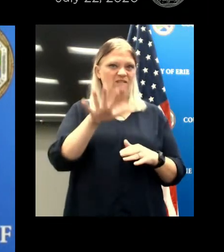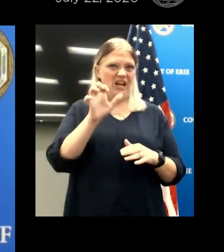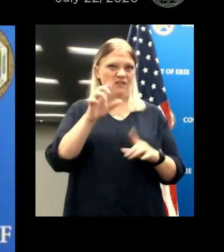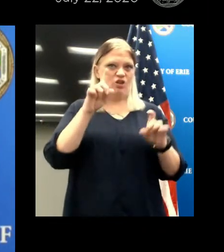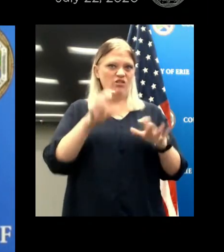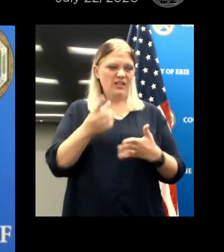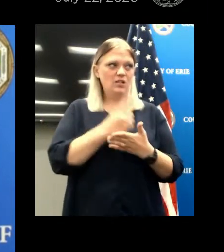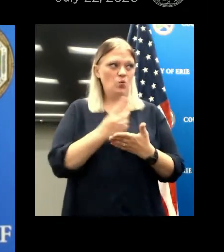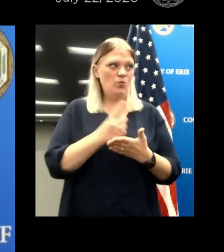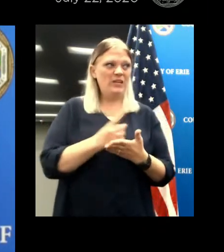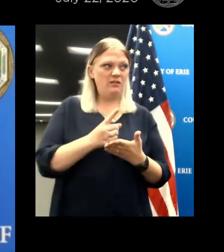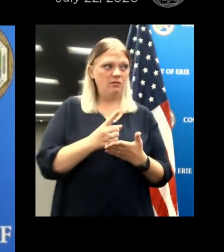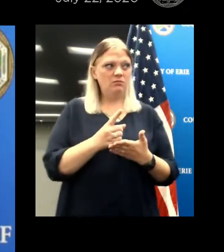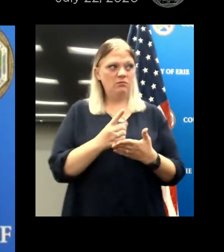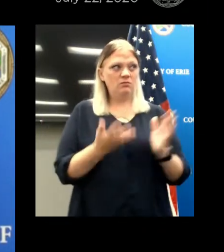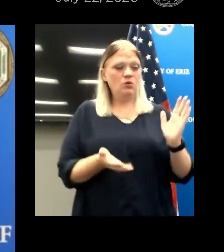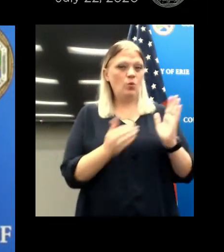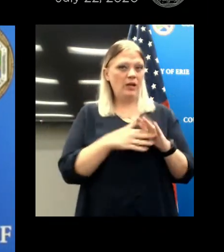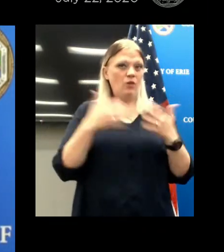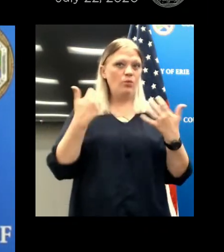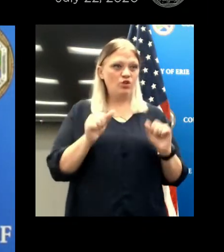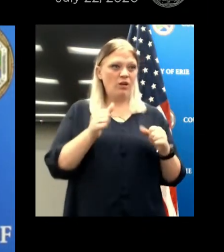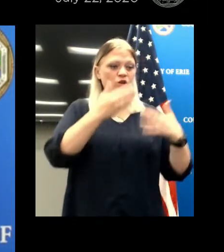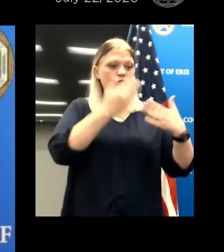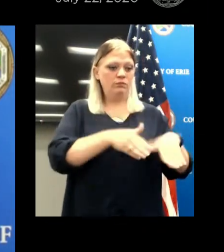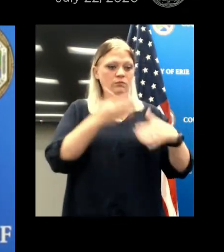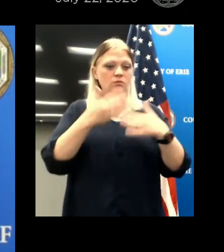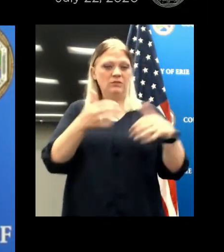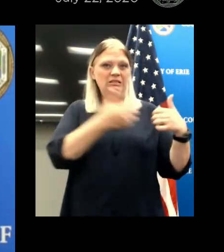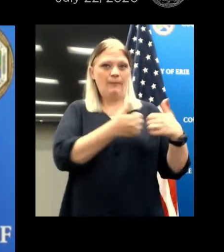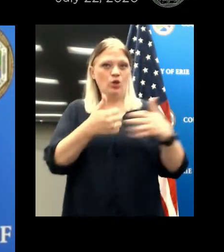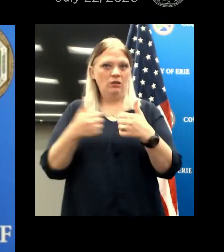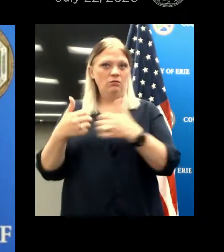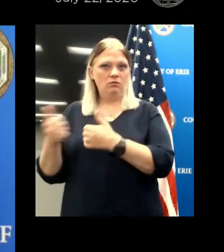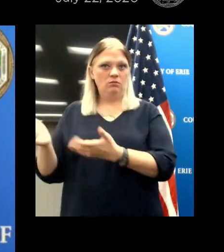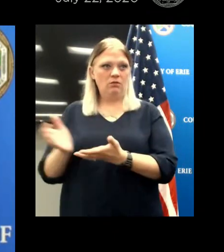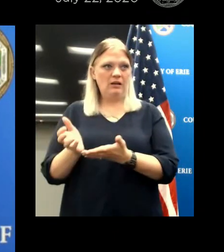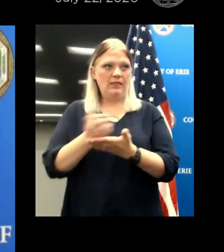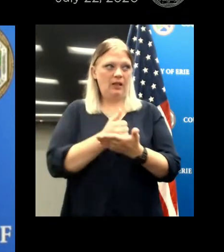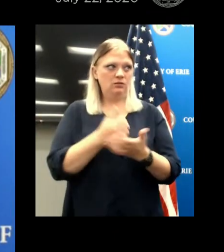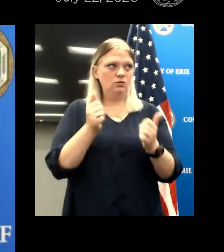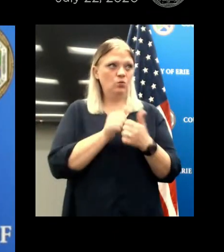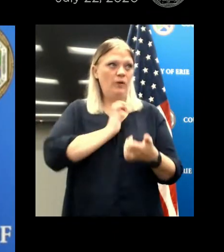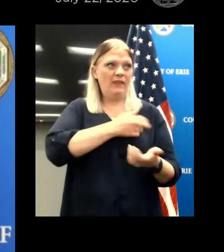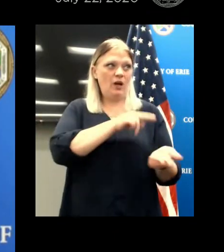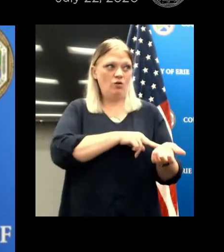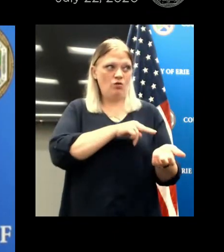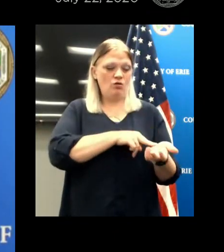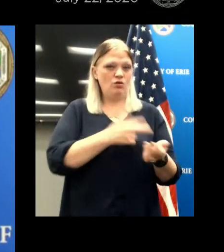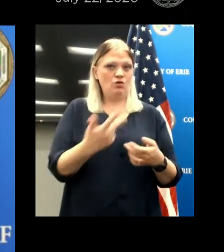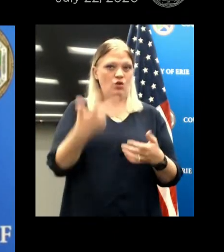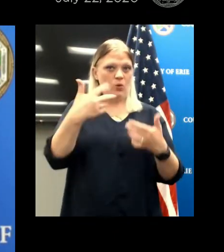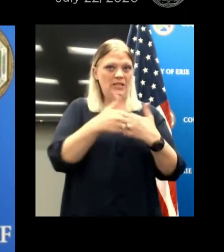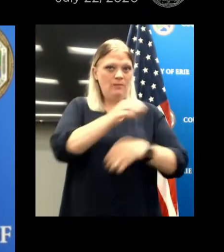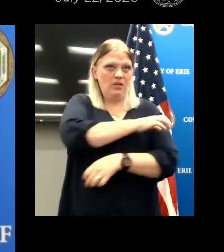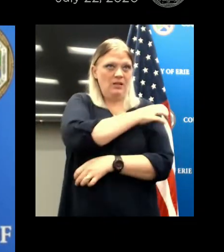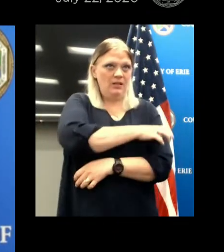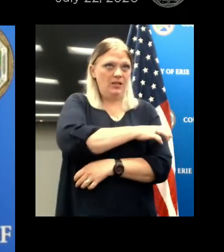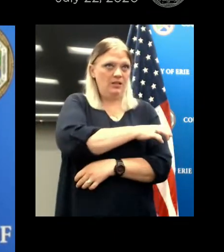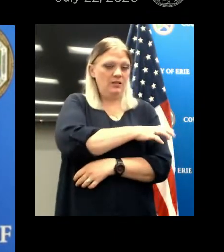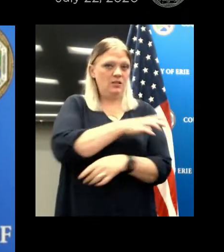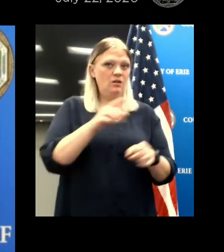tests a week. So we again try to split up the collection from with our nurses in 3 separate clinics. And we